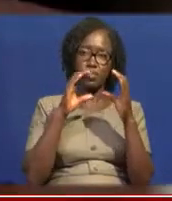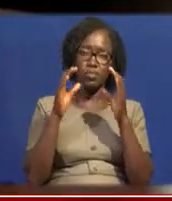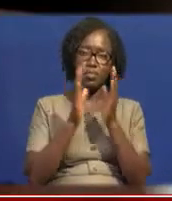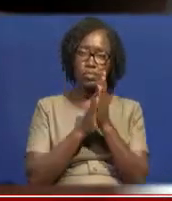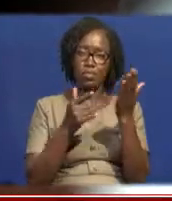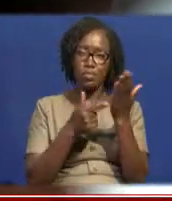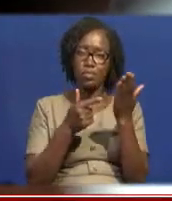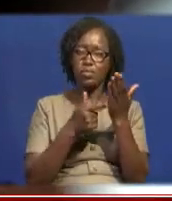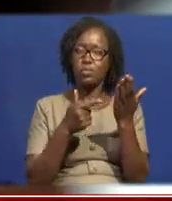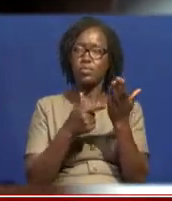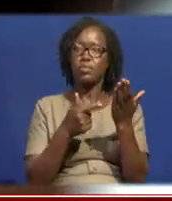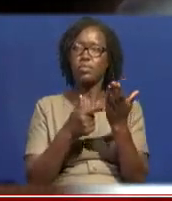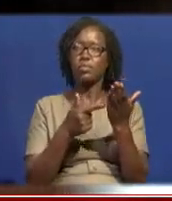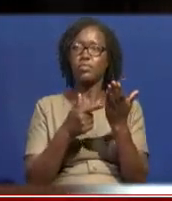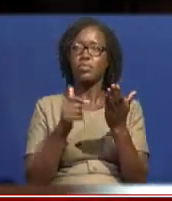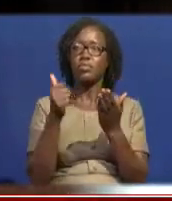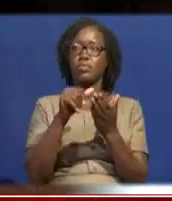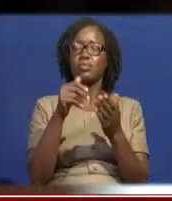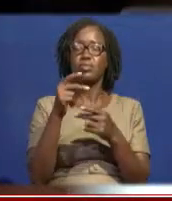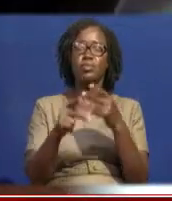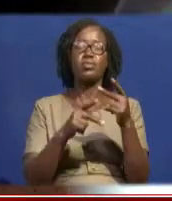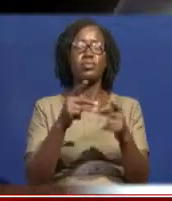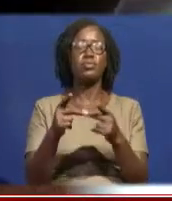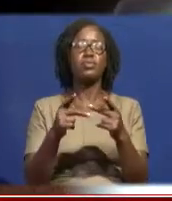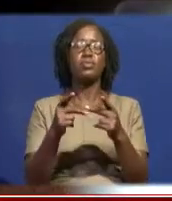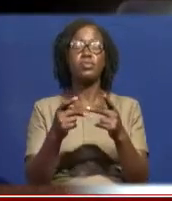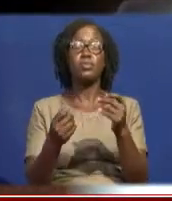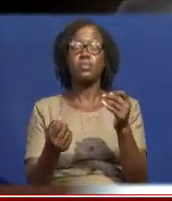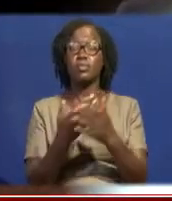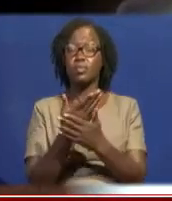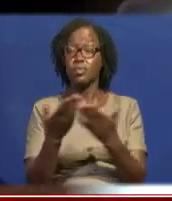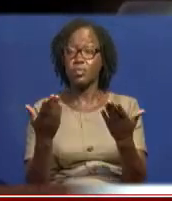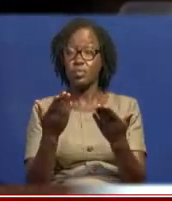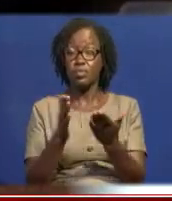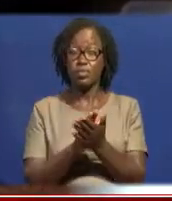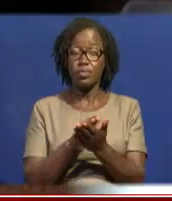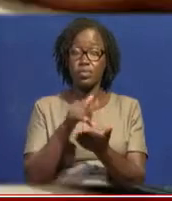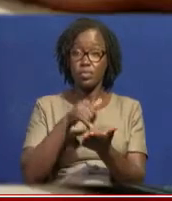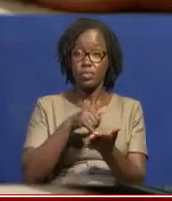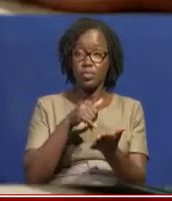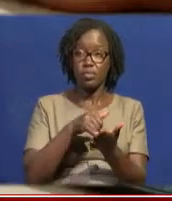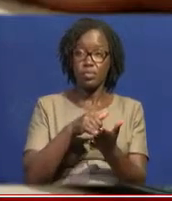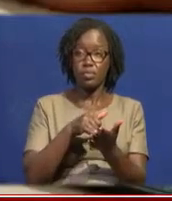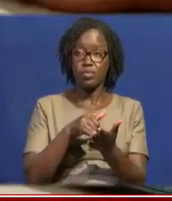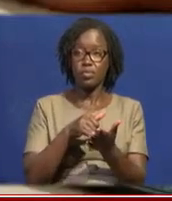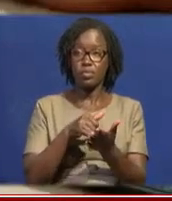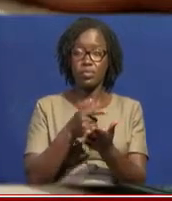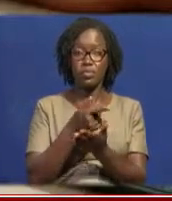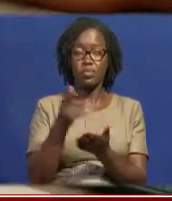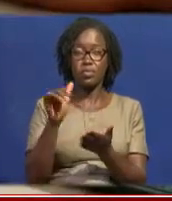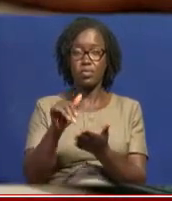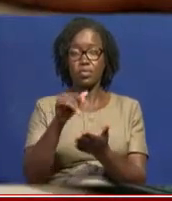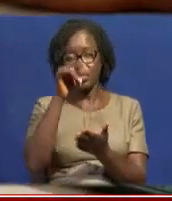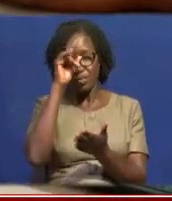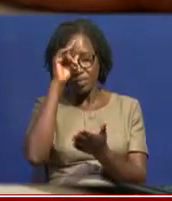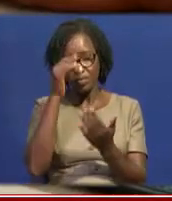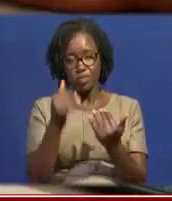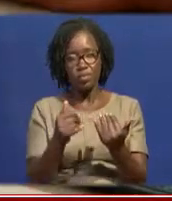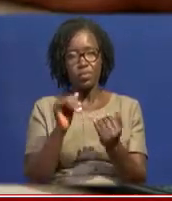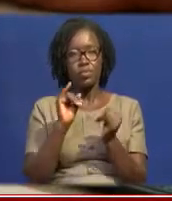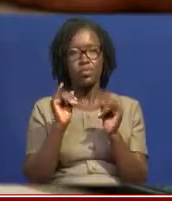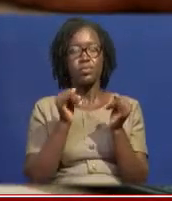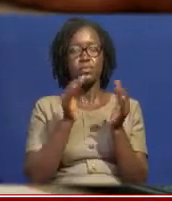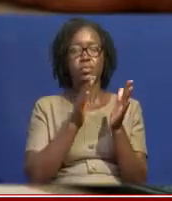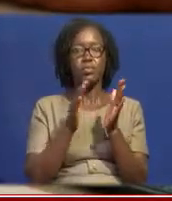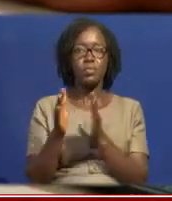and digital technologies and any progress emanating thereof are anchored. It is on this premise that the government has now renewed